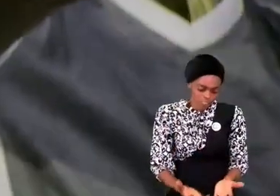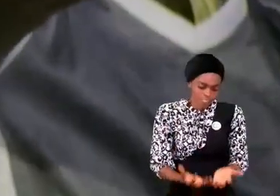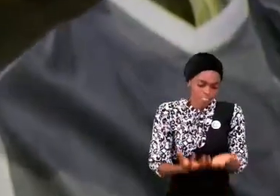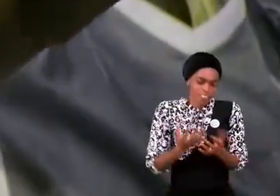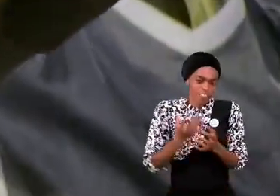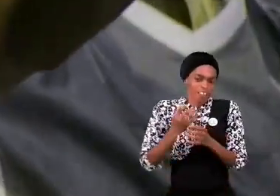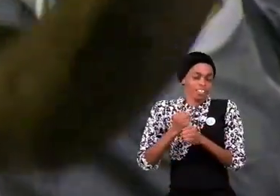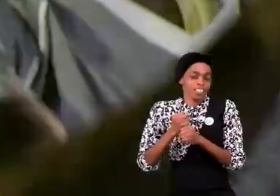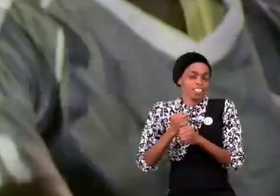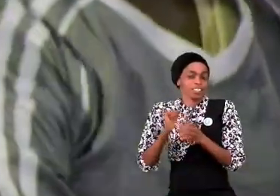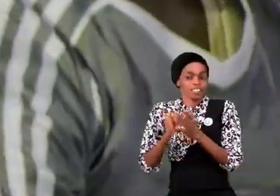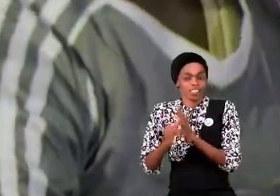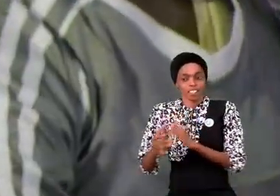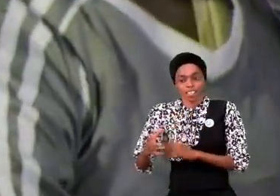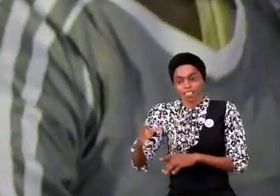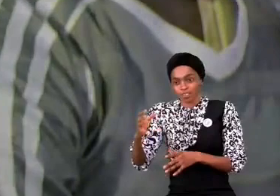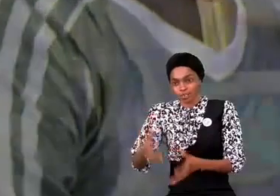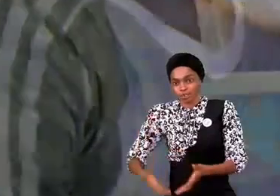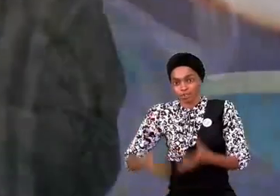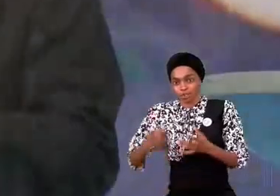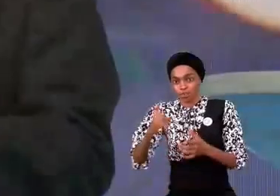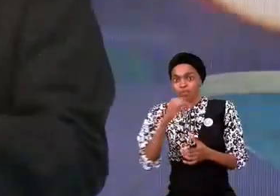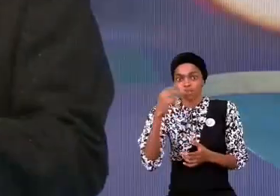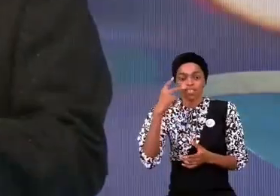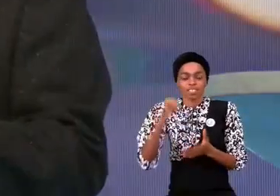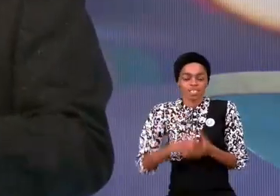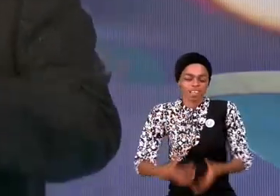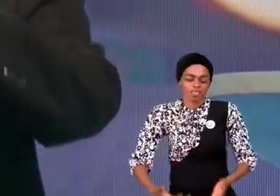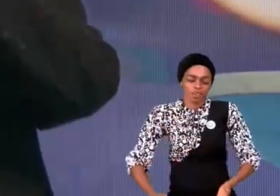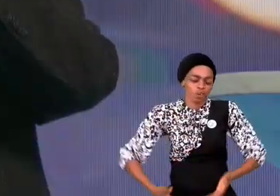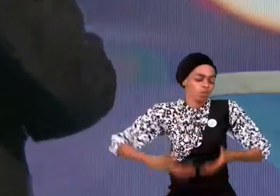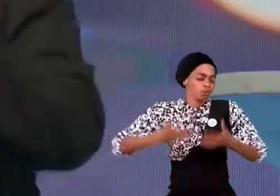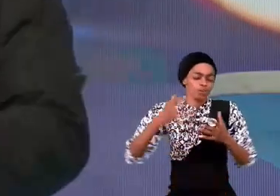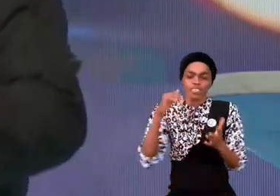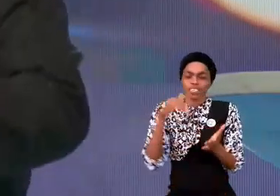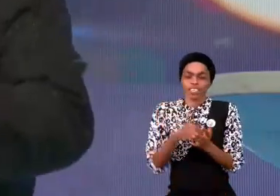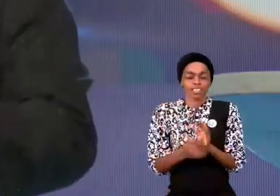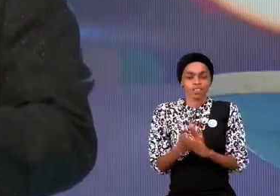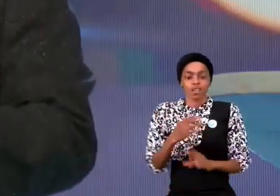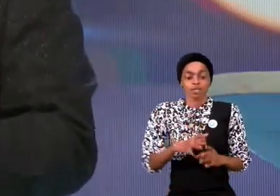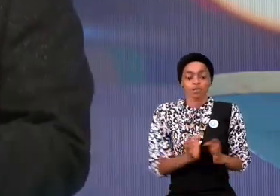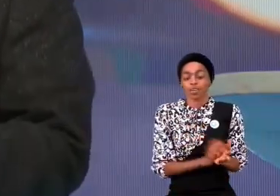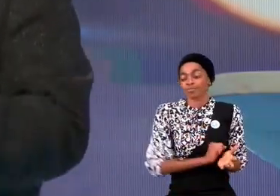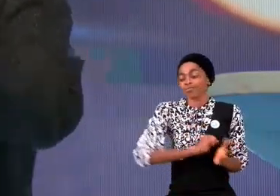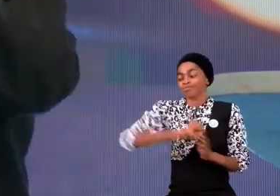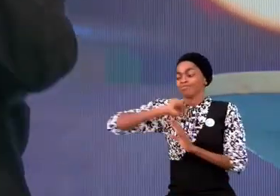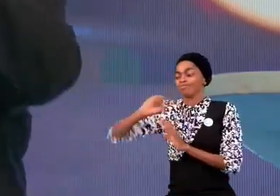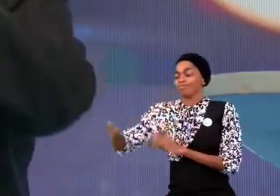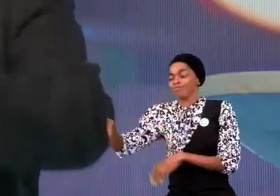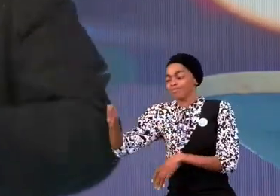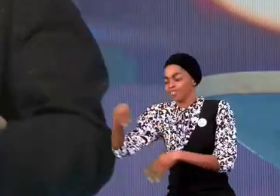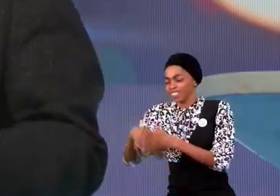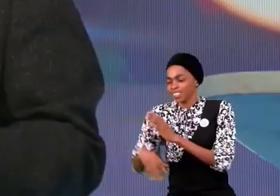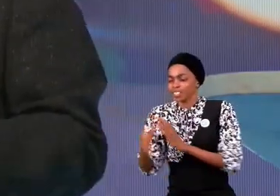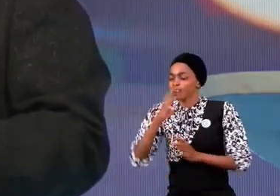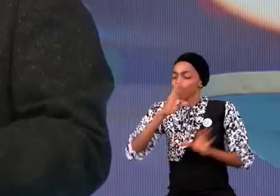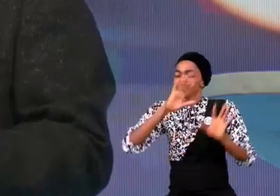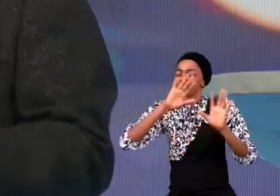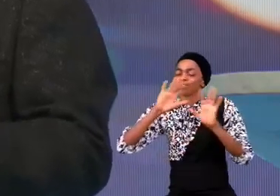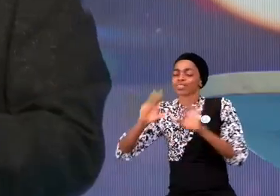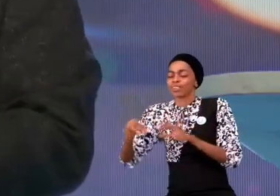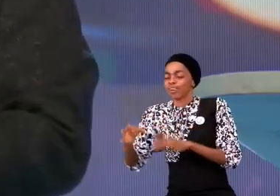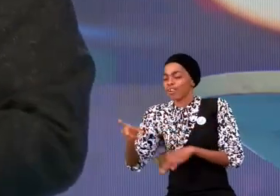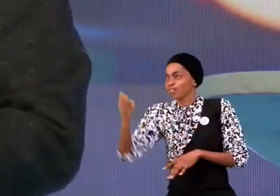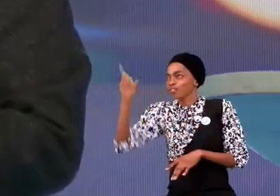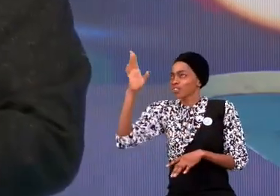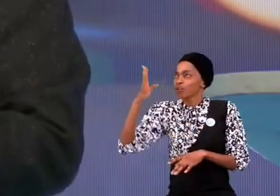he'll dump it in the sea of God's forgetfulness and sink to the bottom and never show up, never